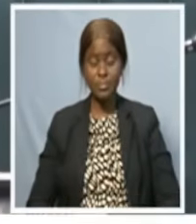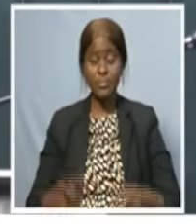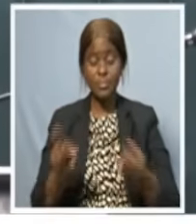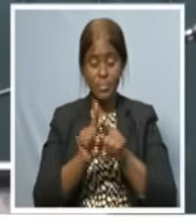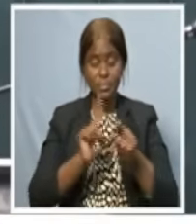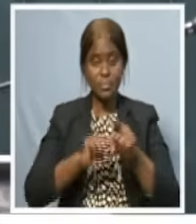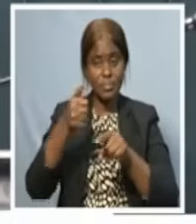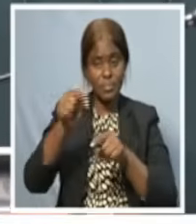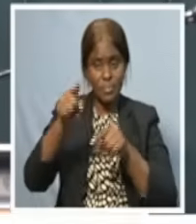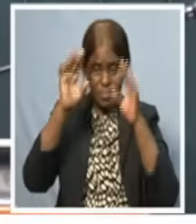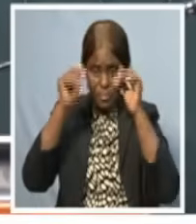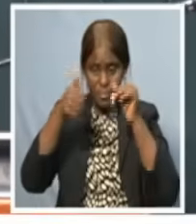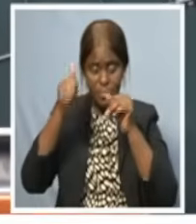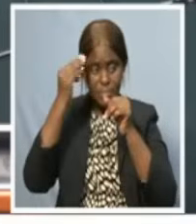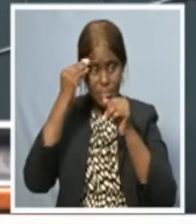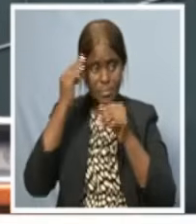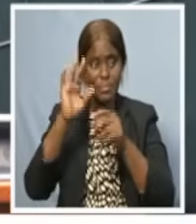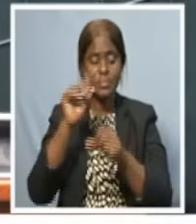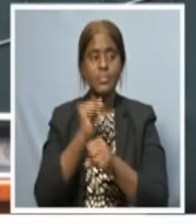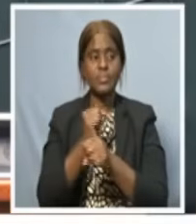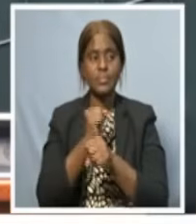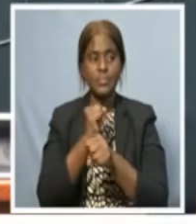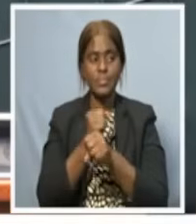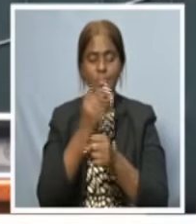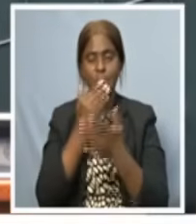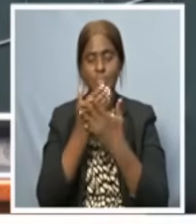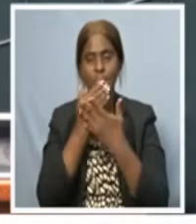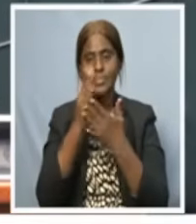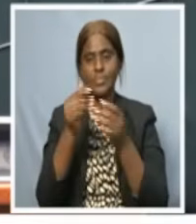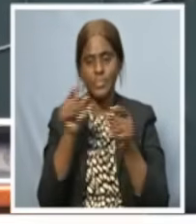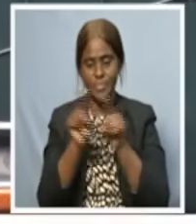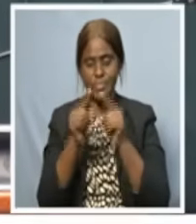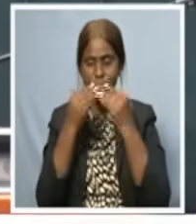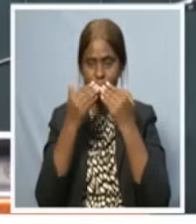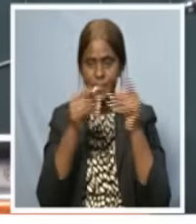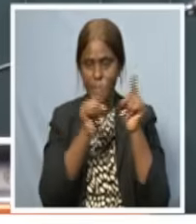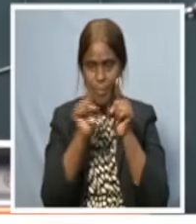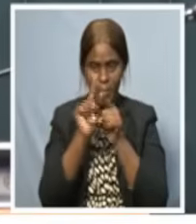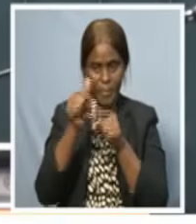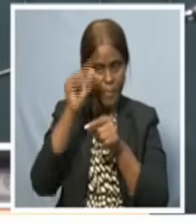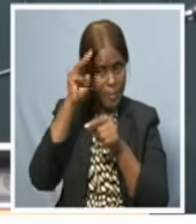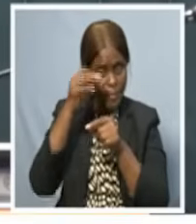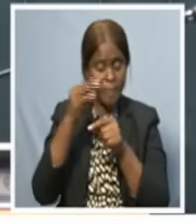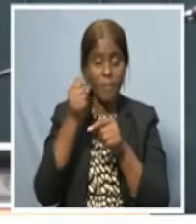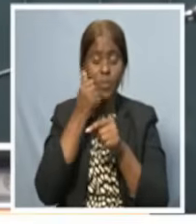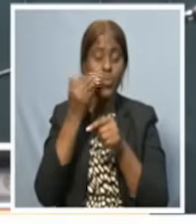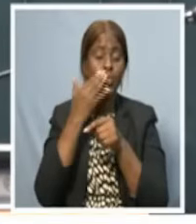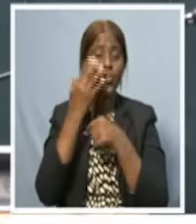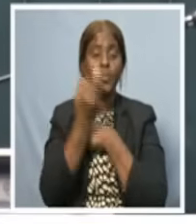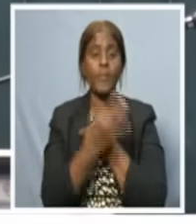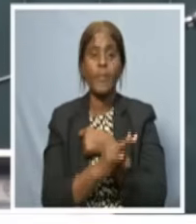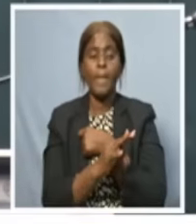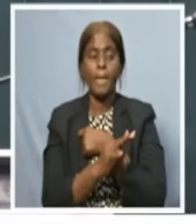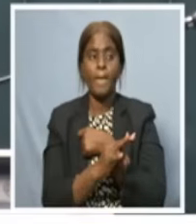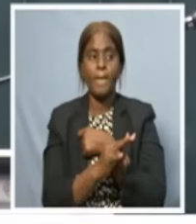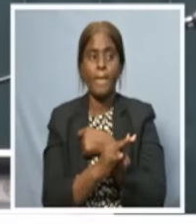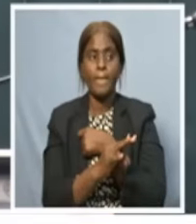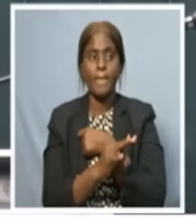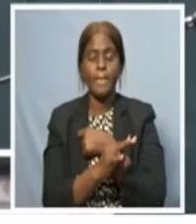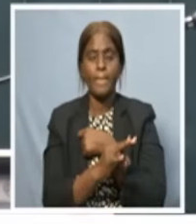This is a president that knows what he's doing. Let me thank also the Minister of Home Affairs